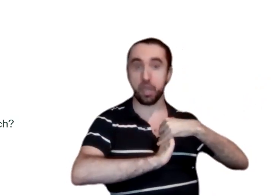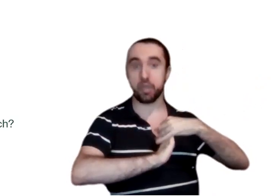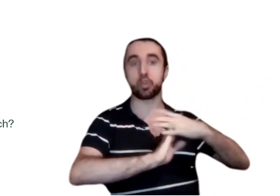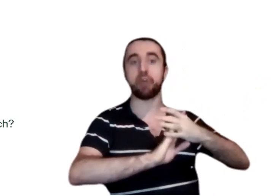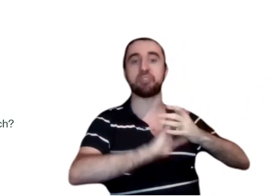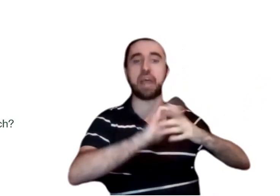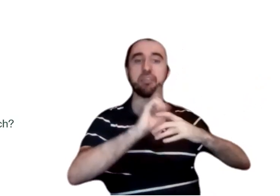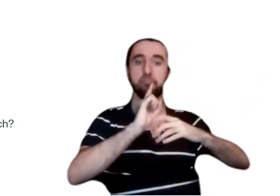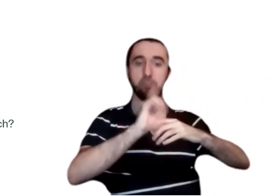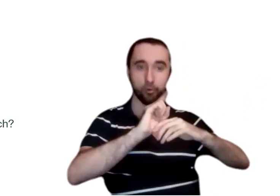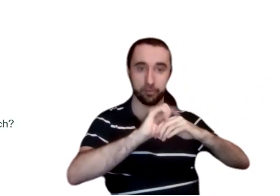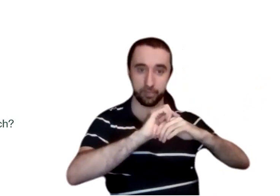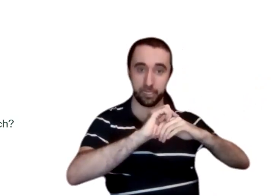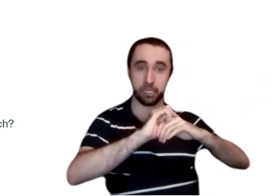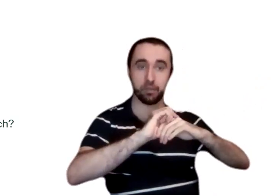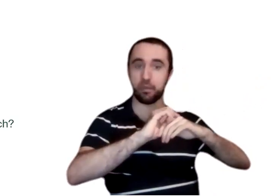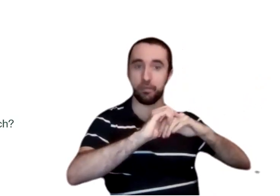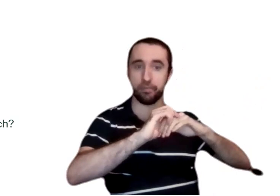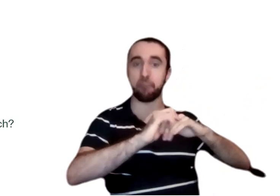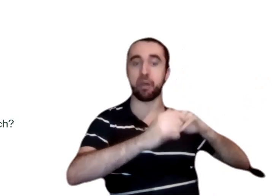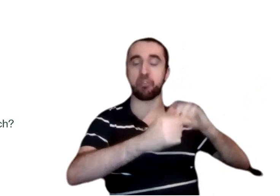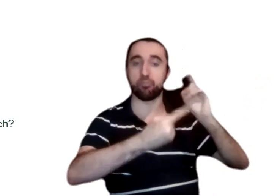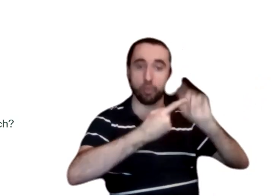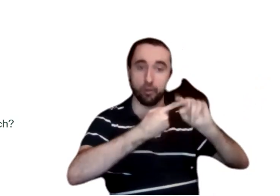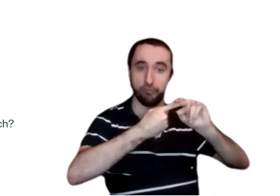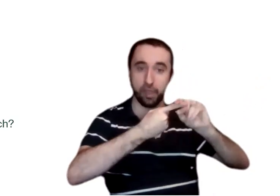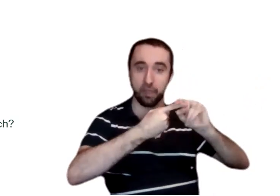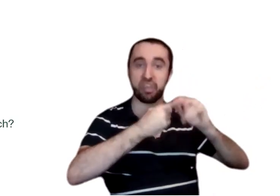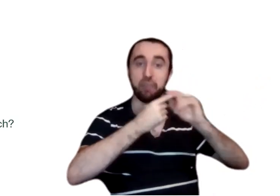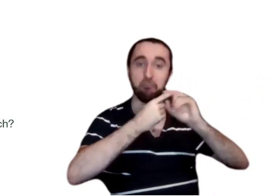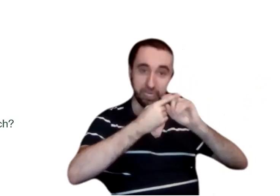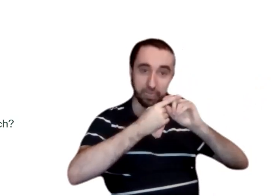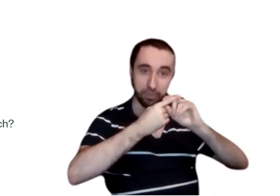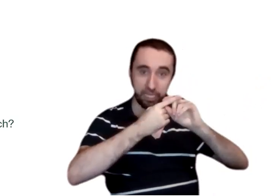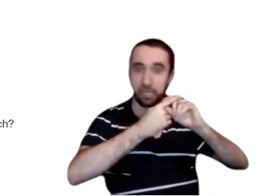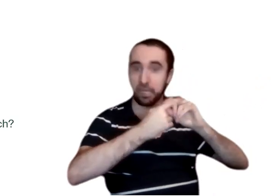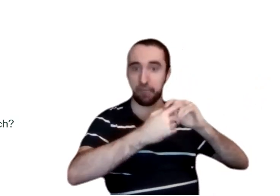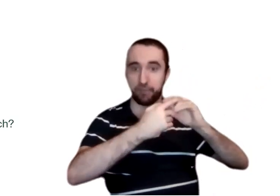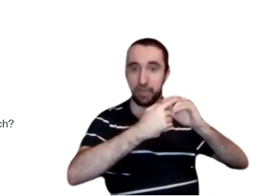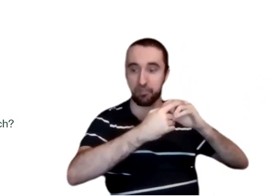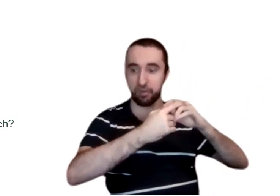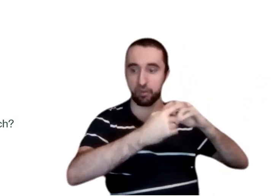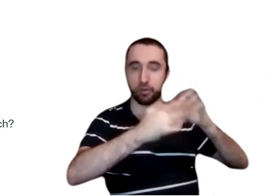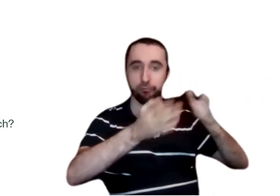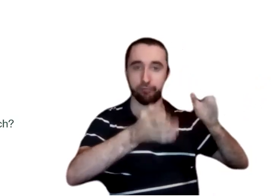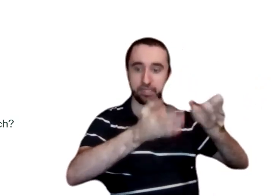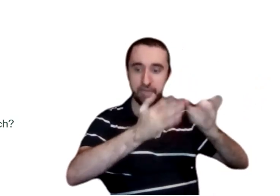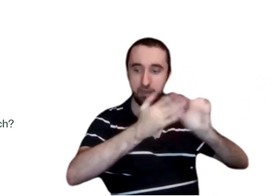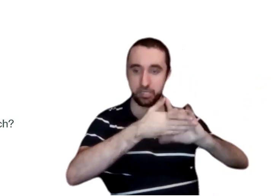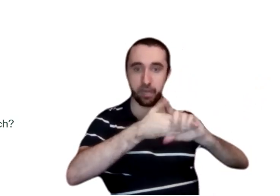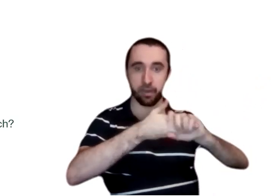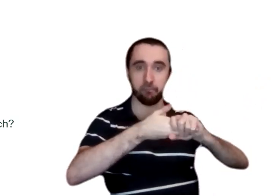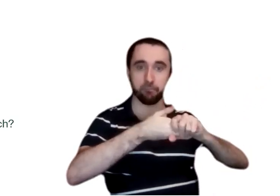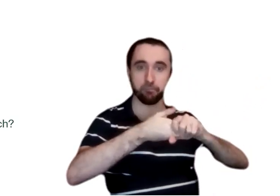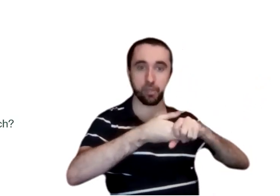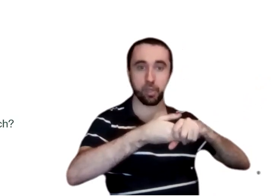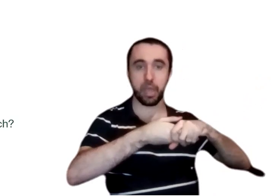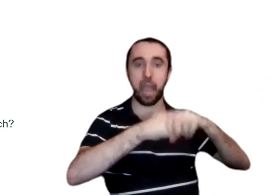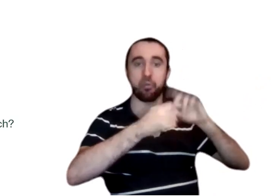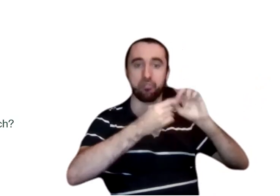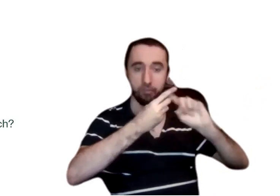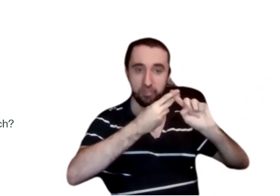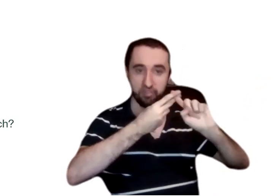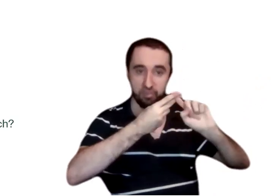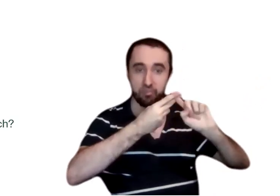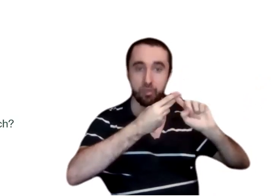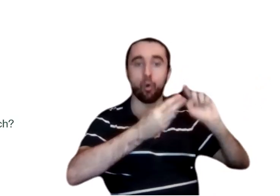process. Just as importantly, they must notify us immediately if an incident could affect our data,